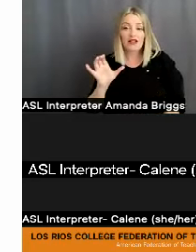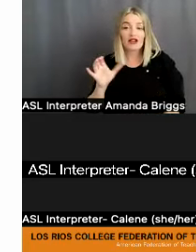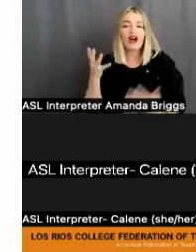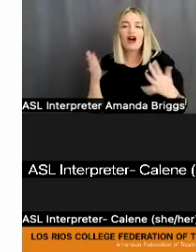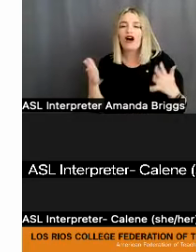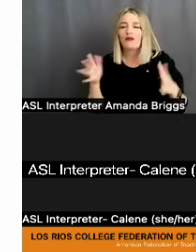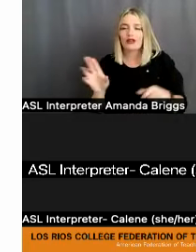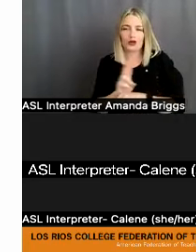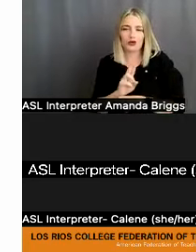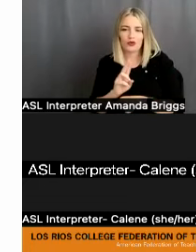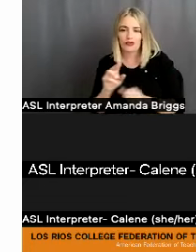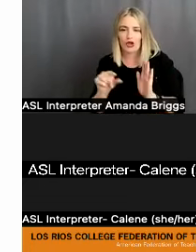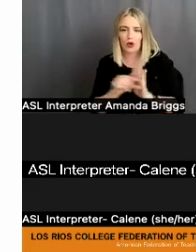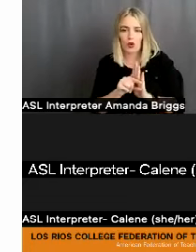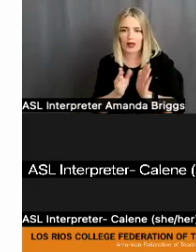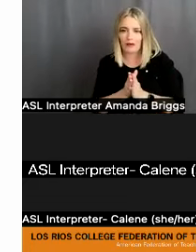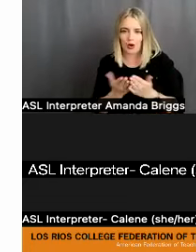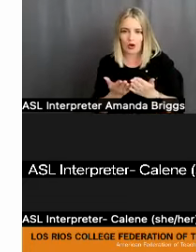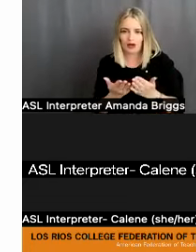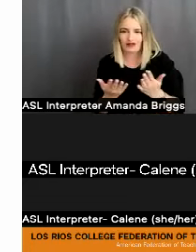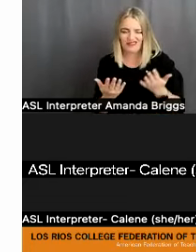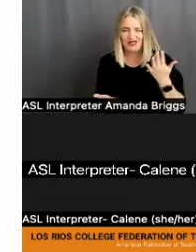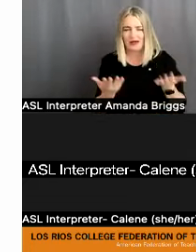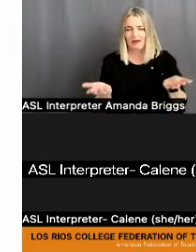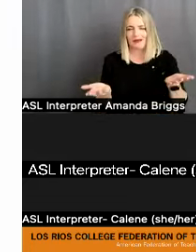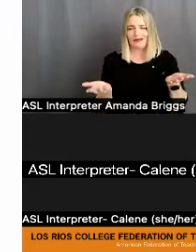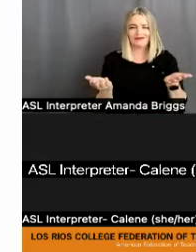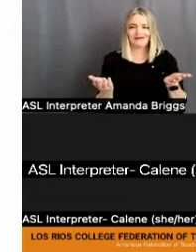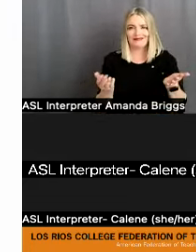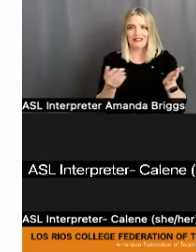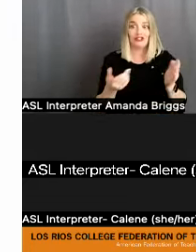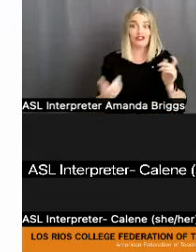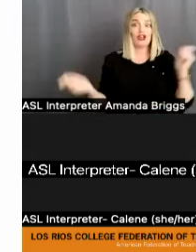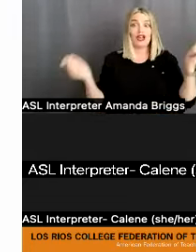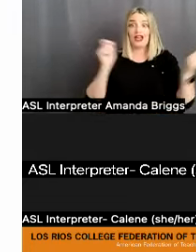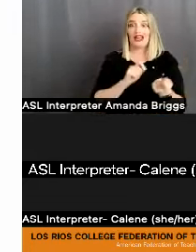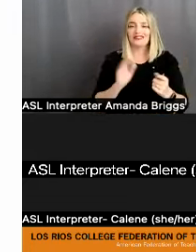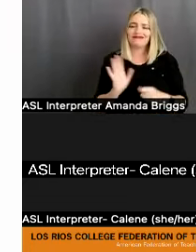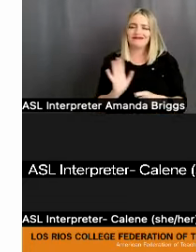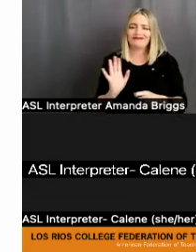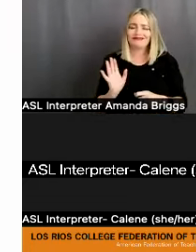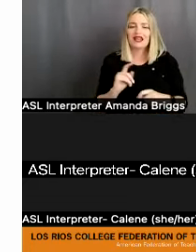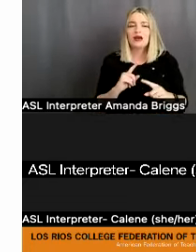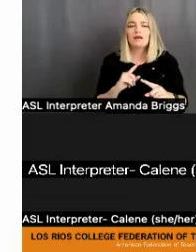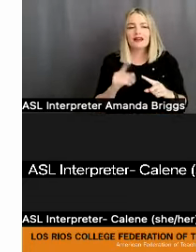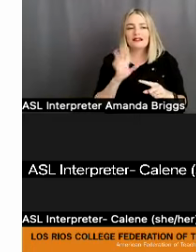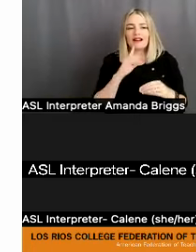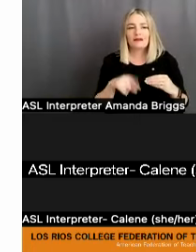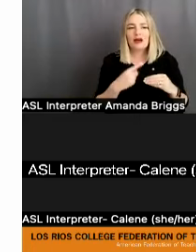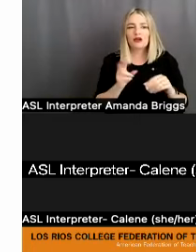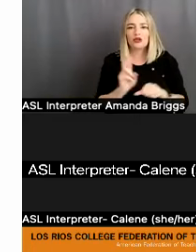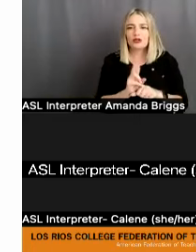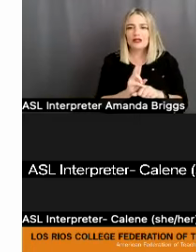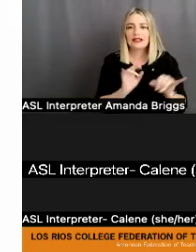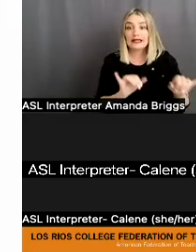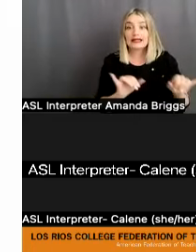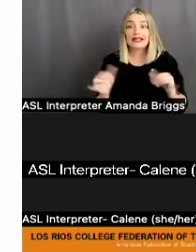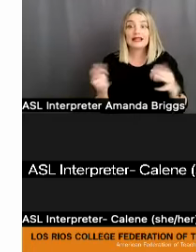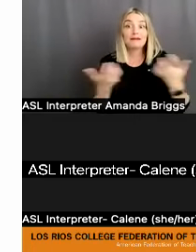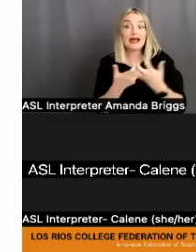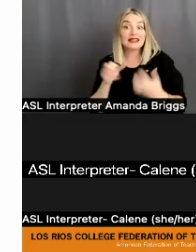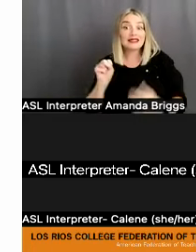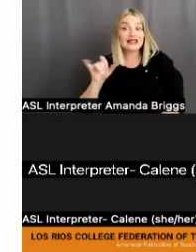the gradebook. And so this may actually not mean a huge procedural change for them. But when we talk about using it consistent with your syllabus, some folks